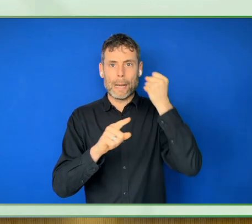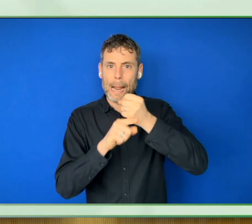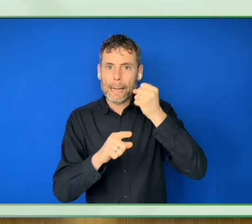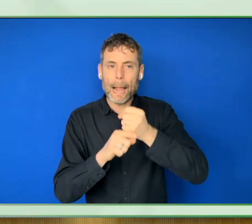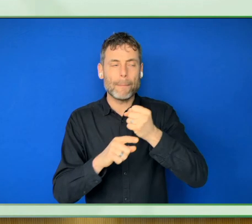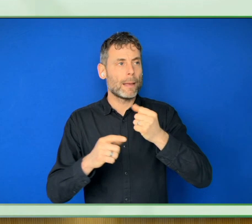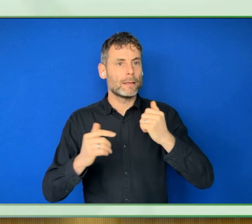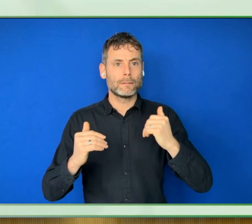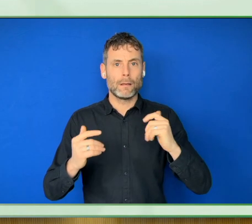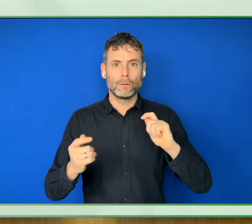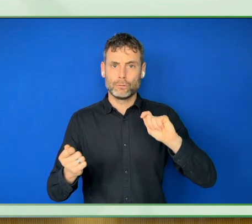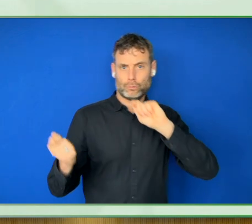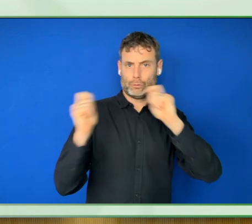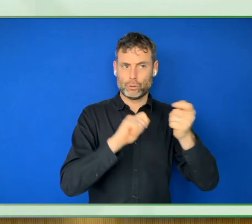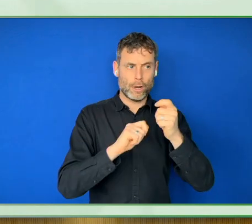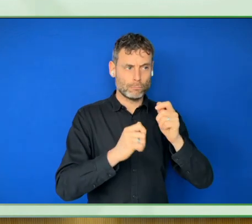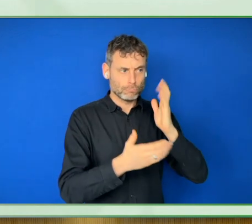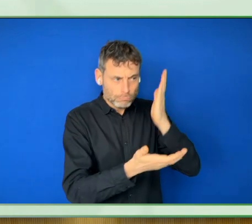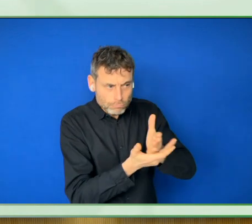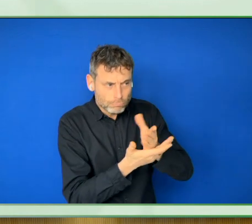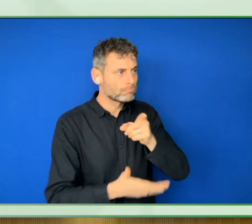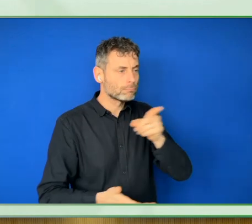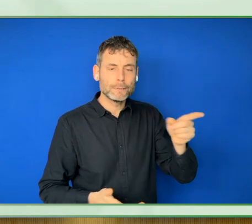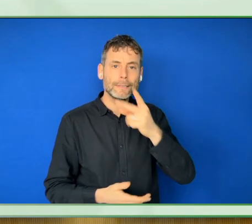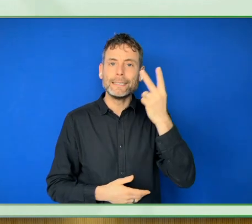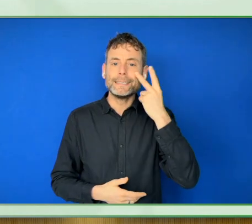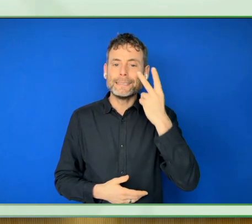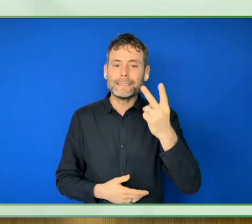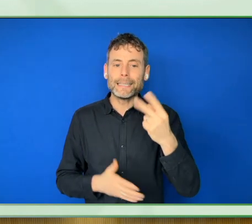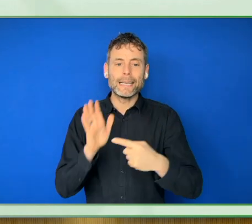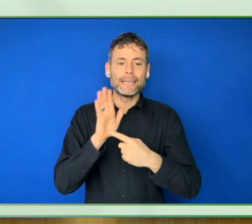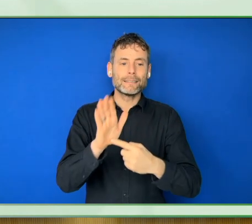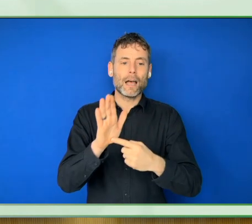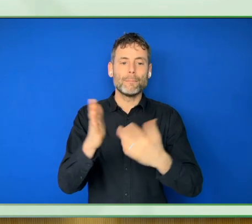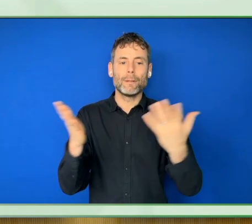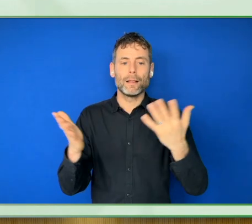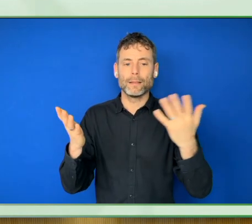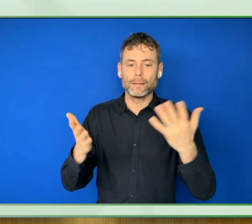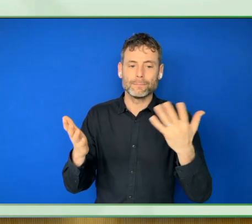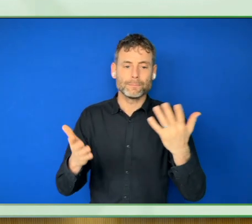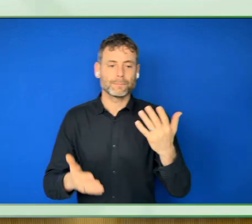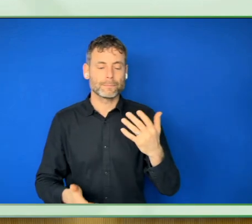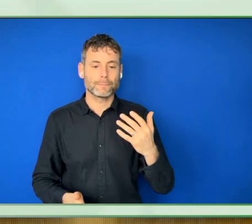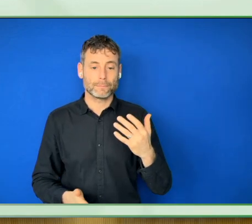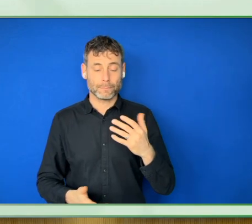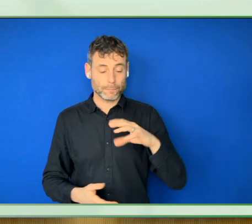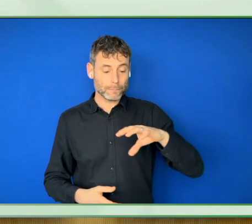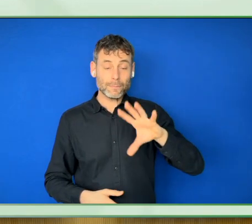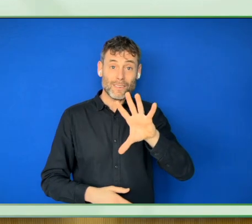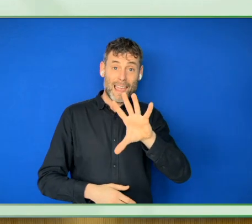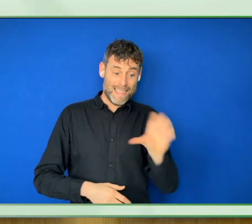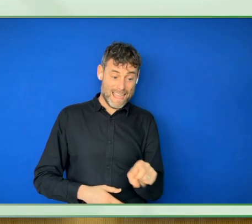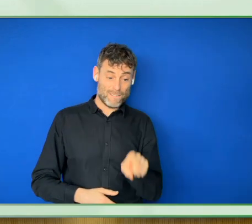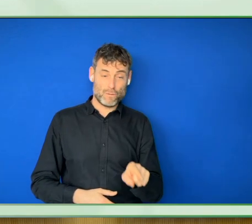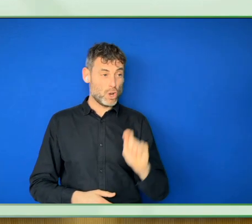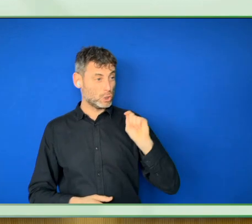cases. You know, you hear the Shells being sued by communities from countries in Africa and etc.